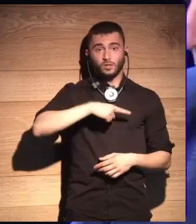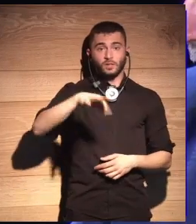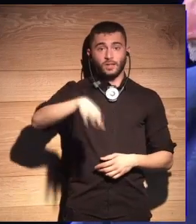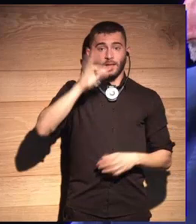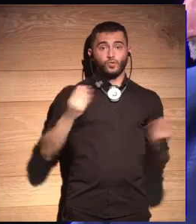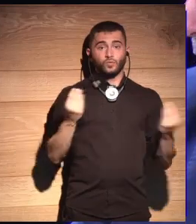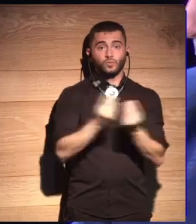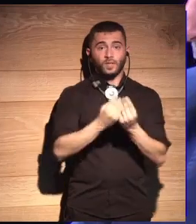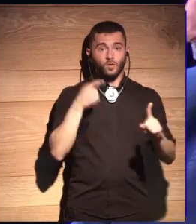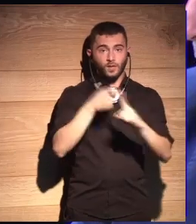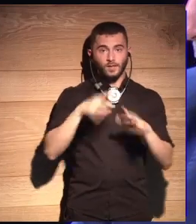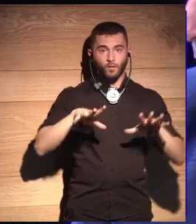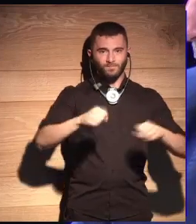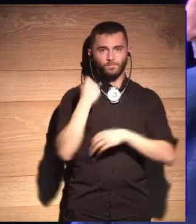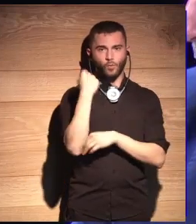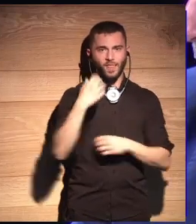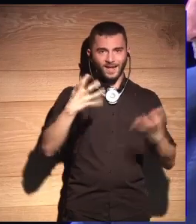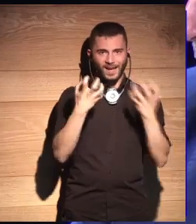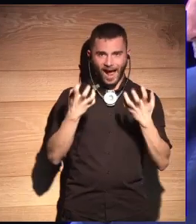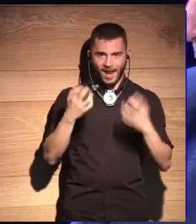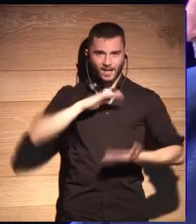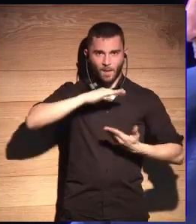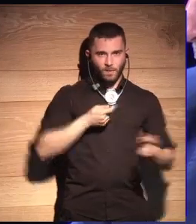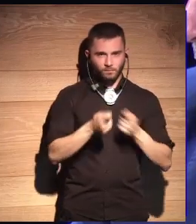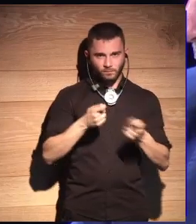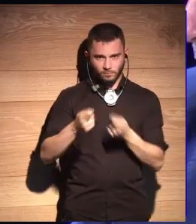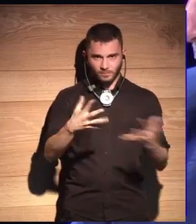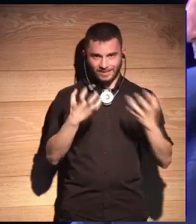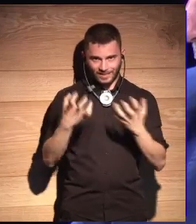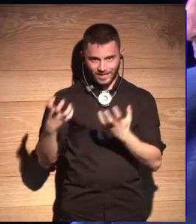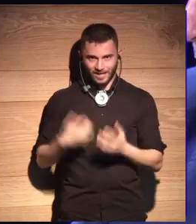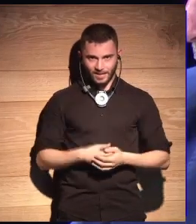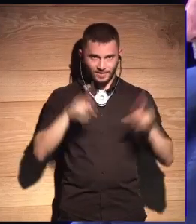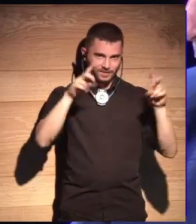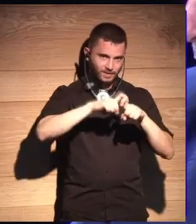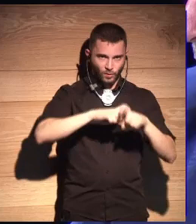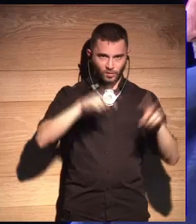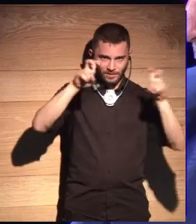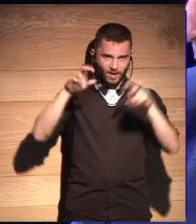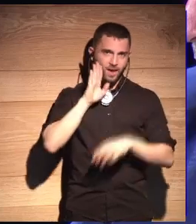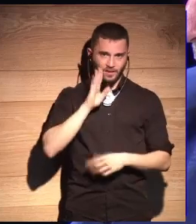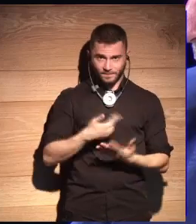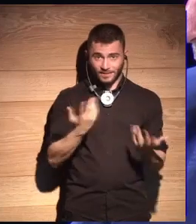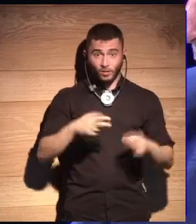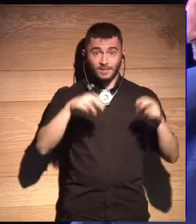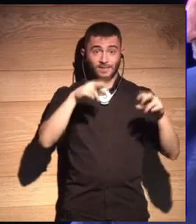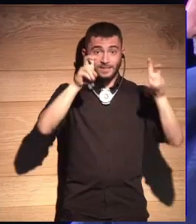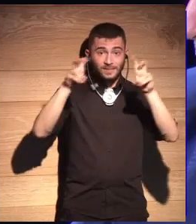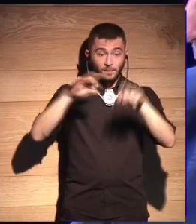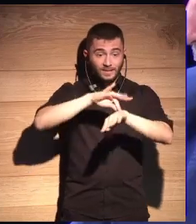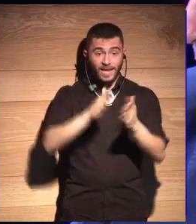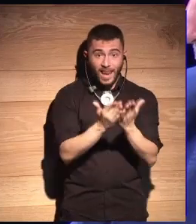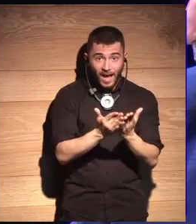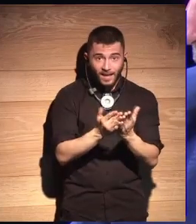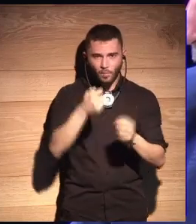you don't have sovereignty. And we are gathering together to gain power on sovereignty and capacity to regulate those sorts of